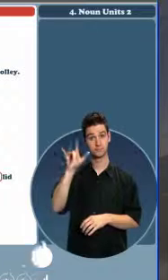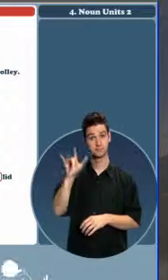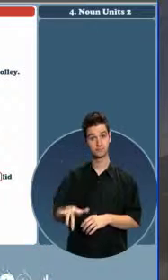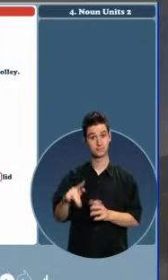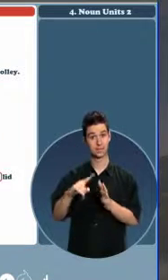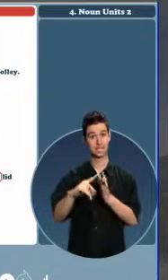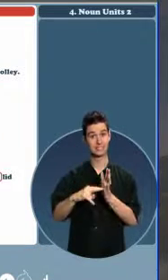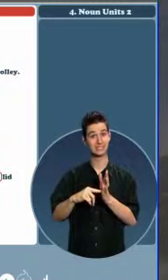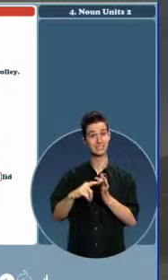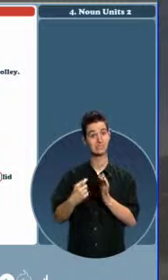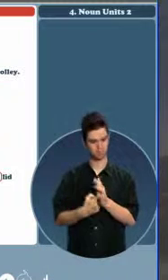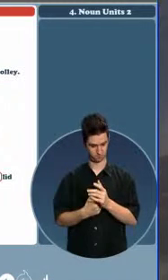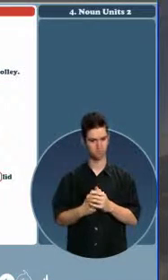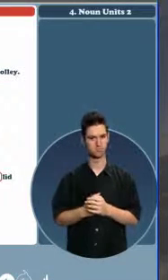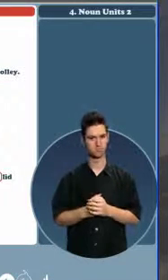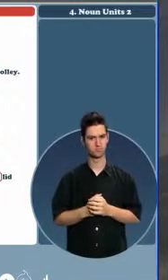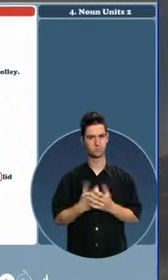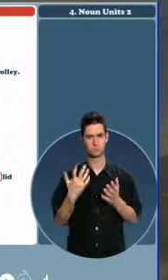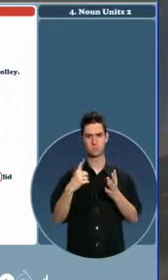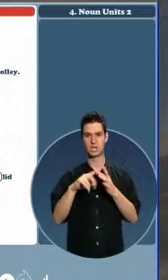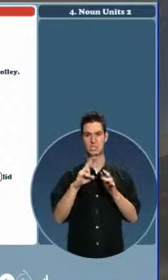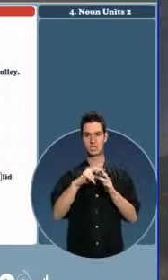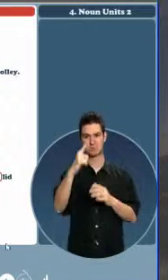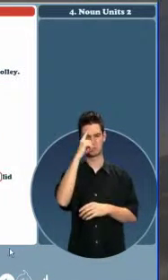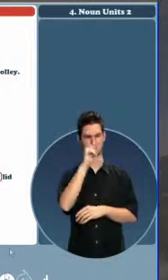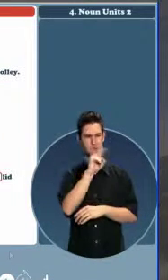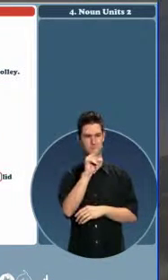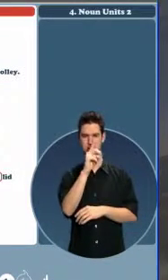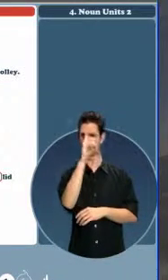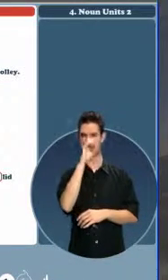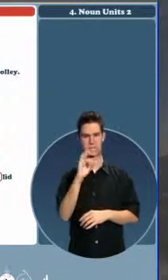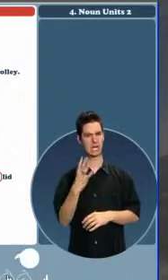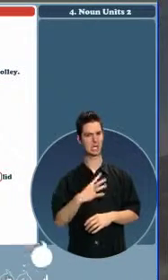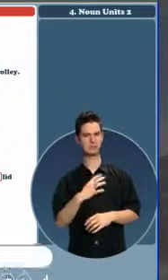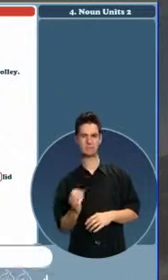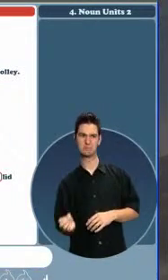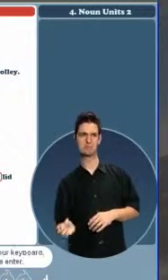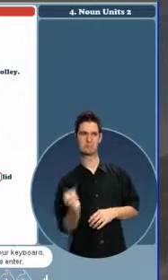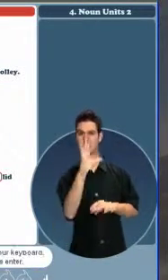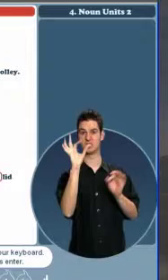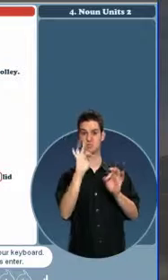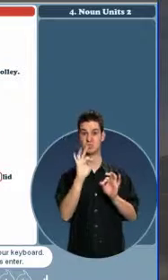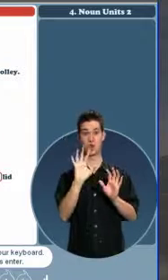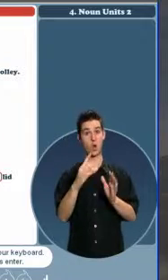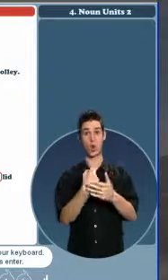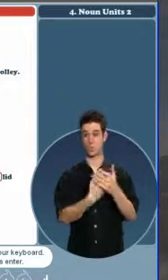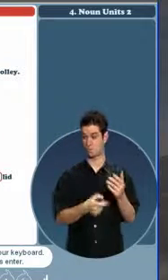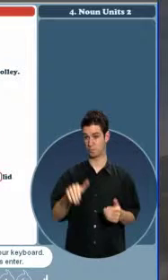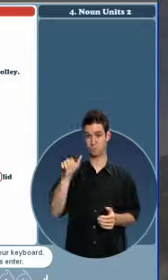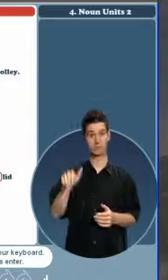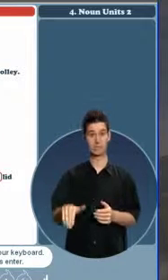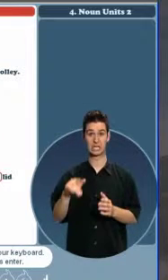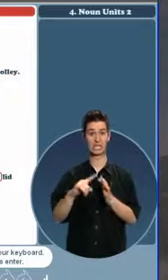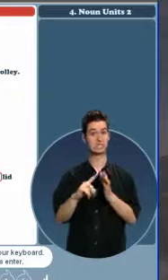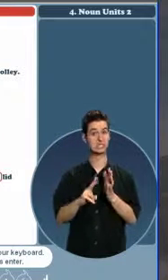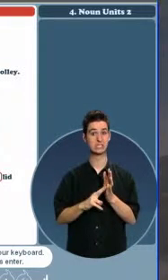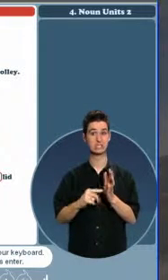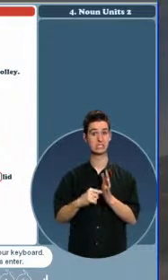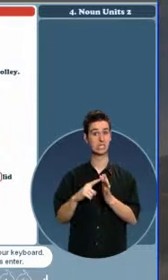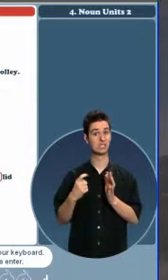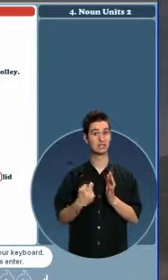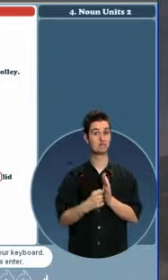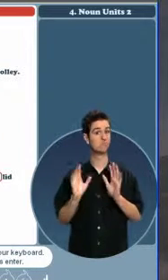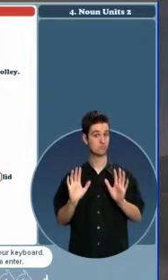answer and press Enter on your keyboard. If you think nothing is required, simply press Enter.